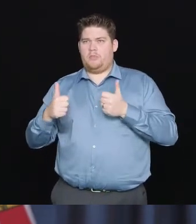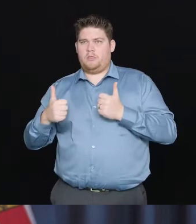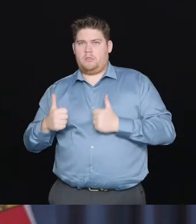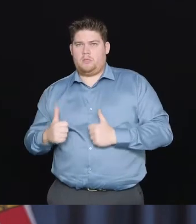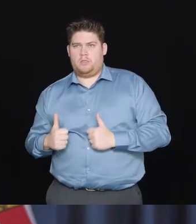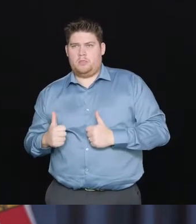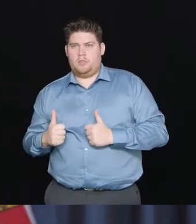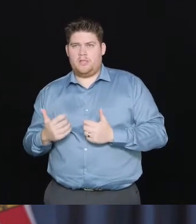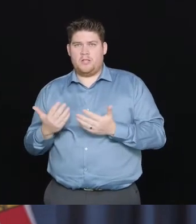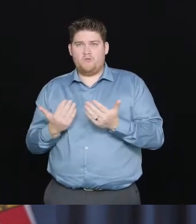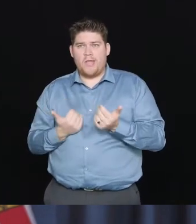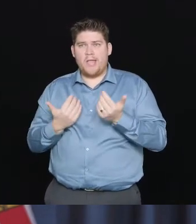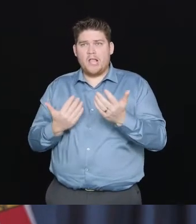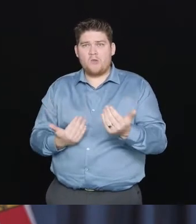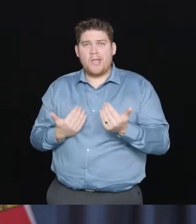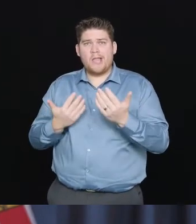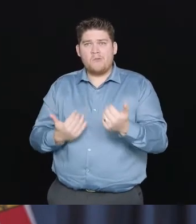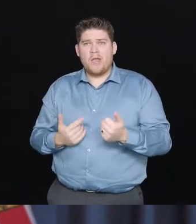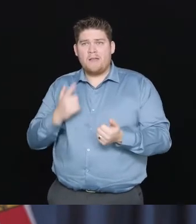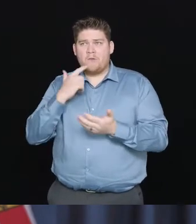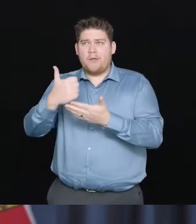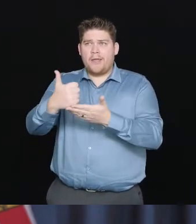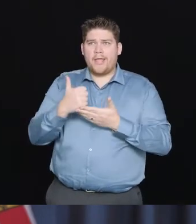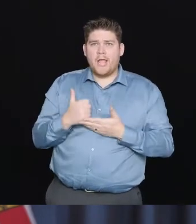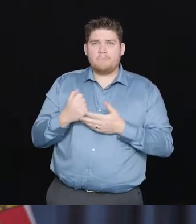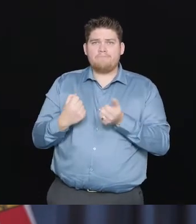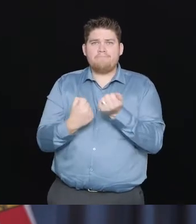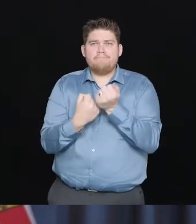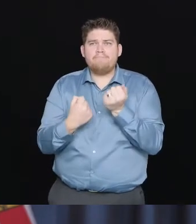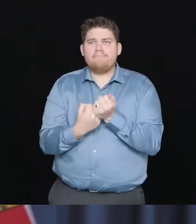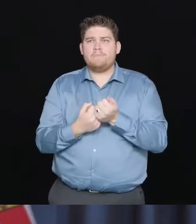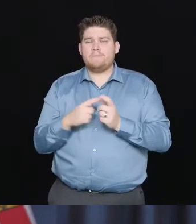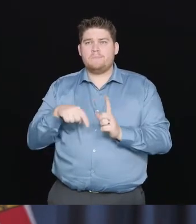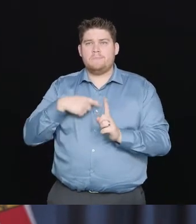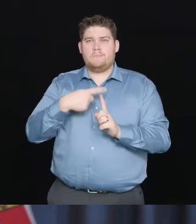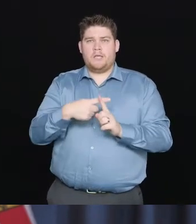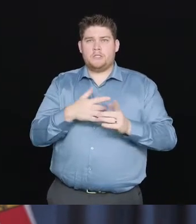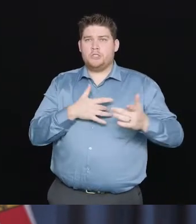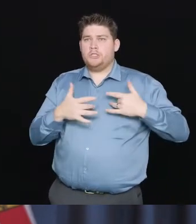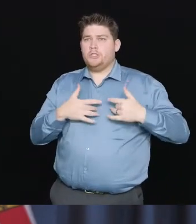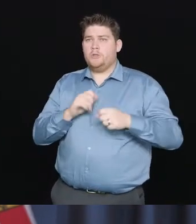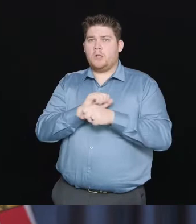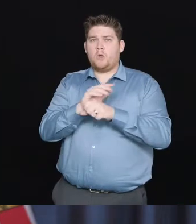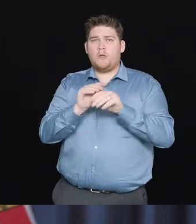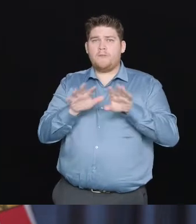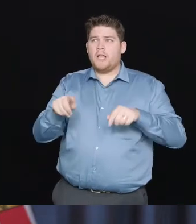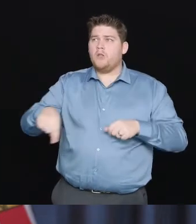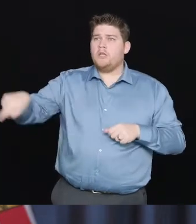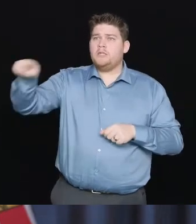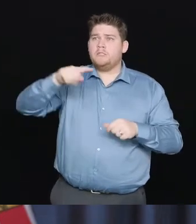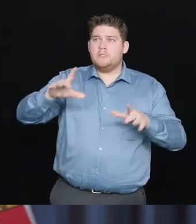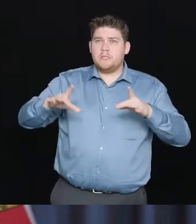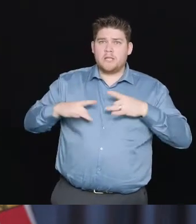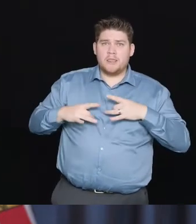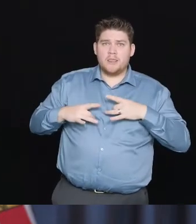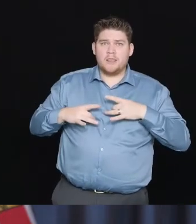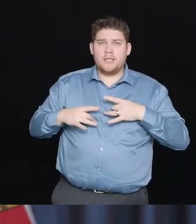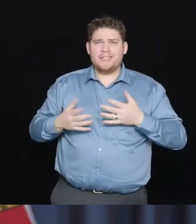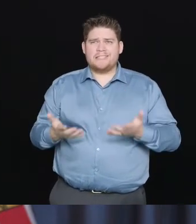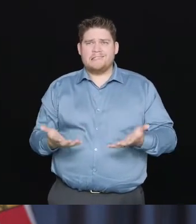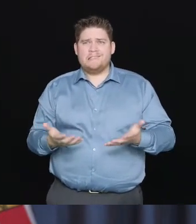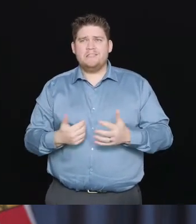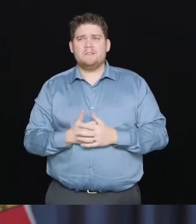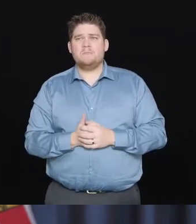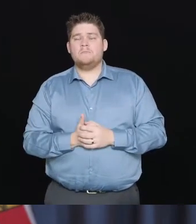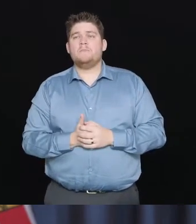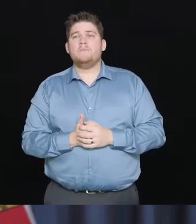their concerns and when scheduled surgeries might start again, and what plans you have for erasing the